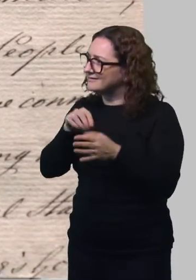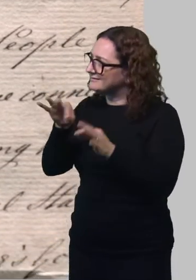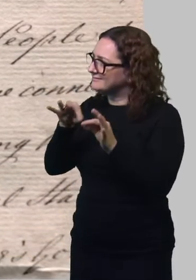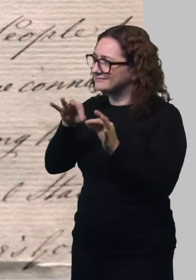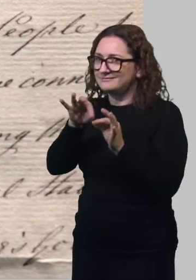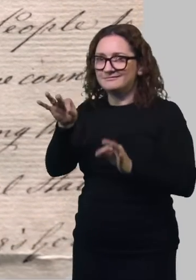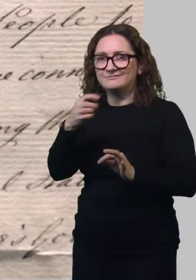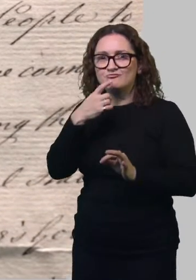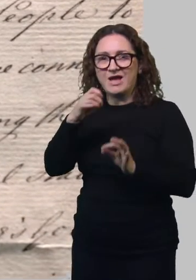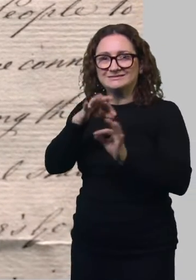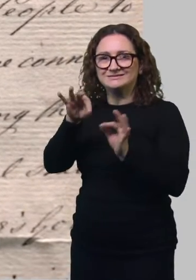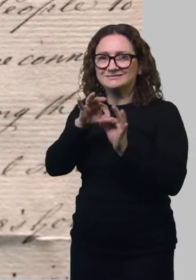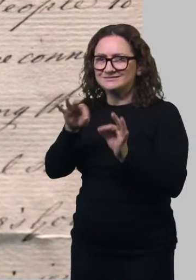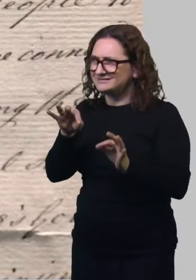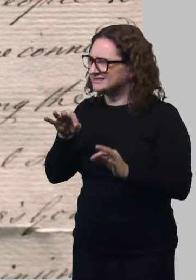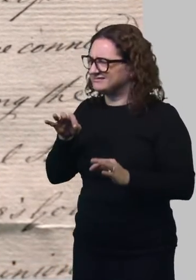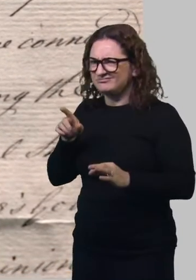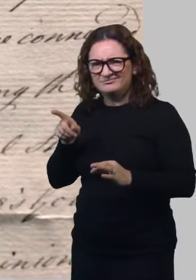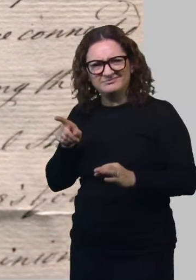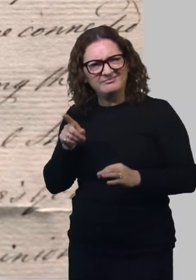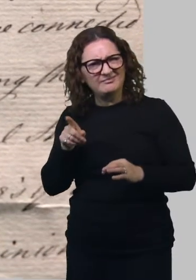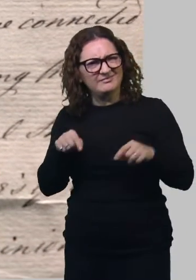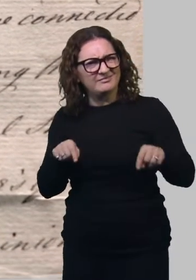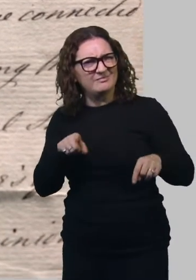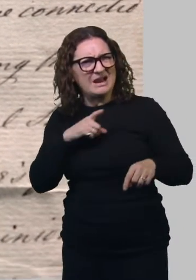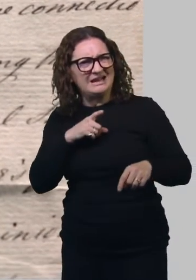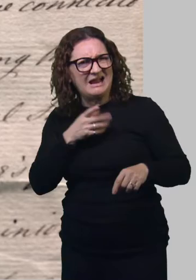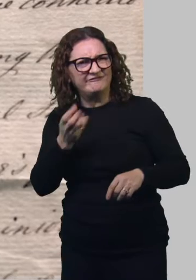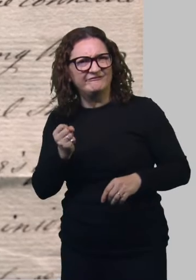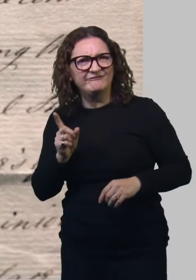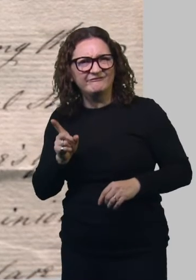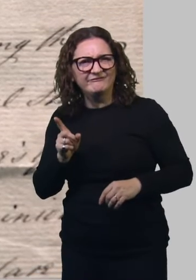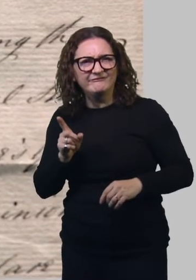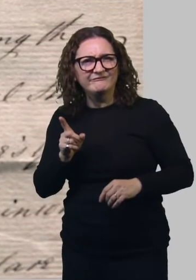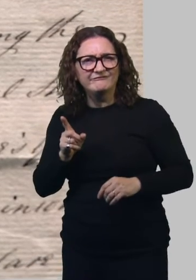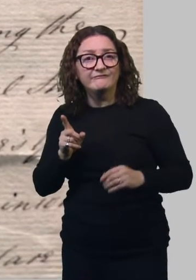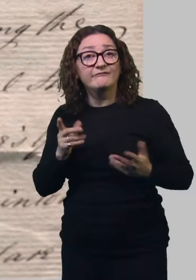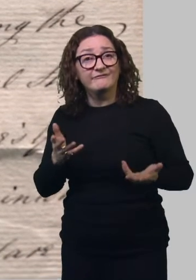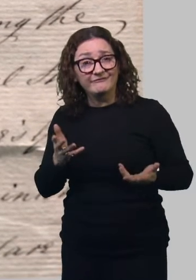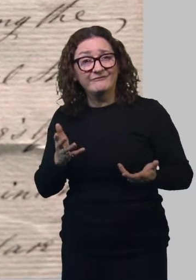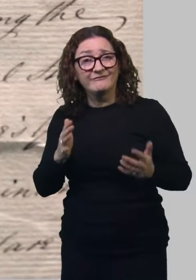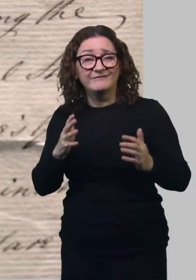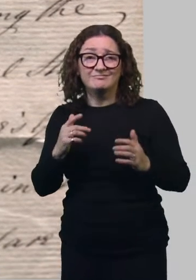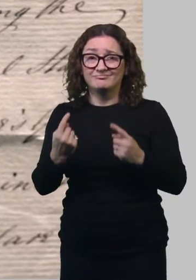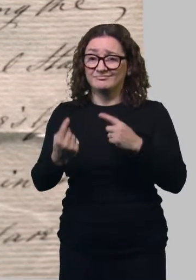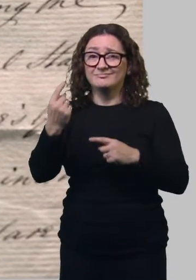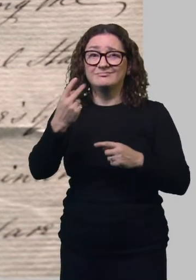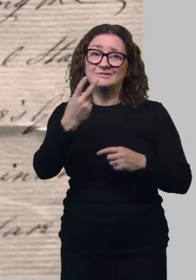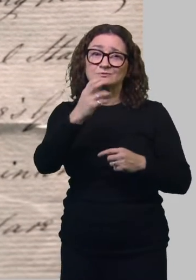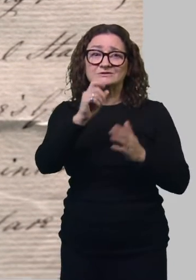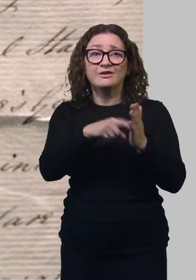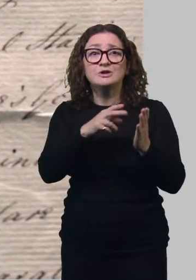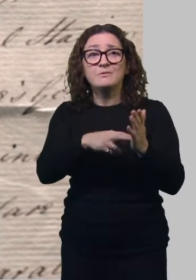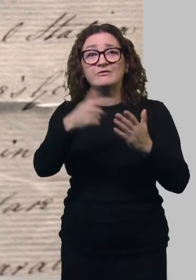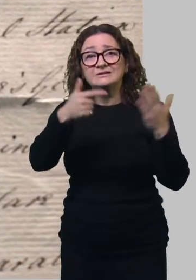It's handwritten on paper and tied with a red thread. Why does the Parliamentary Archives hold this? Well, it was one of a bundle